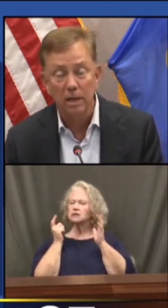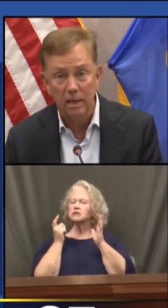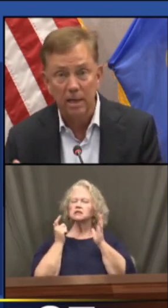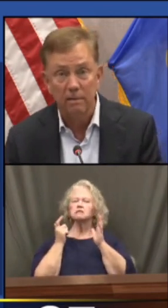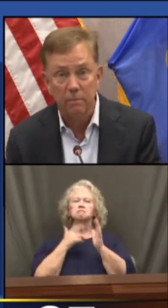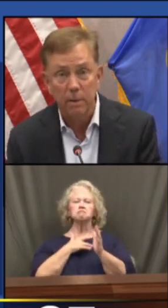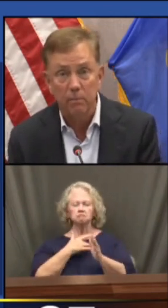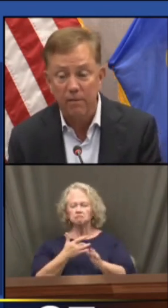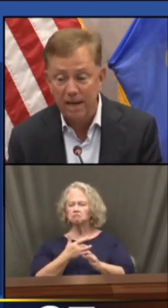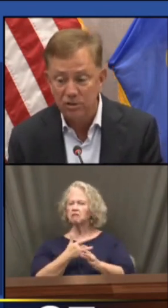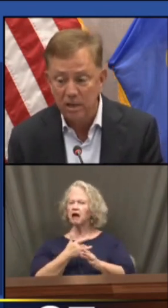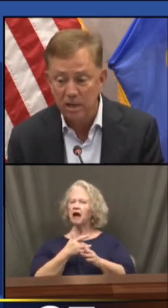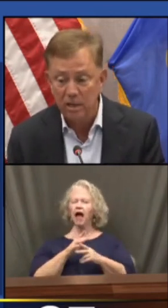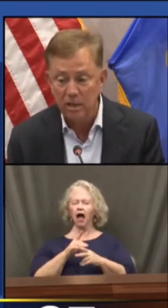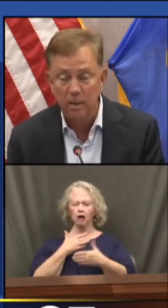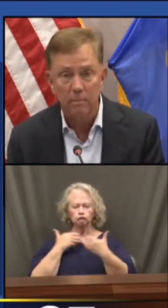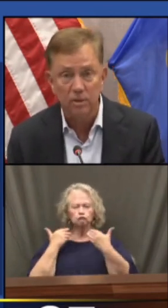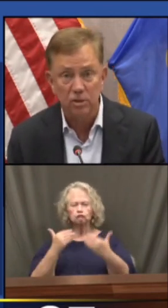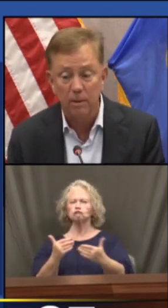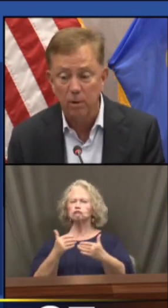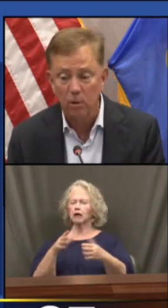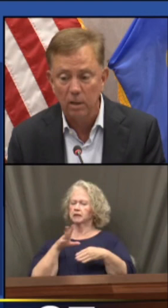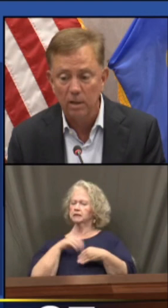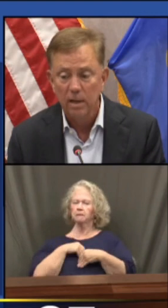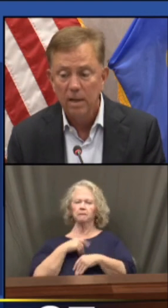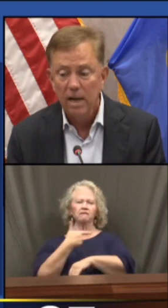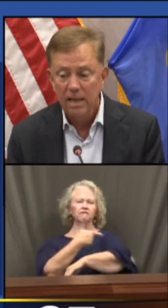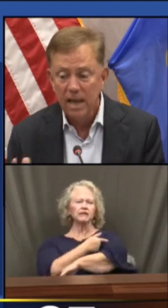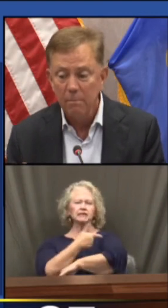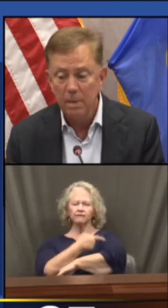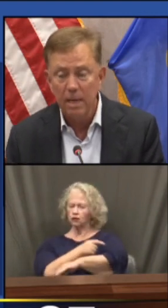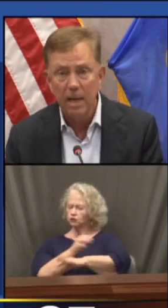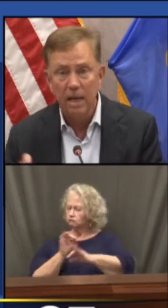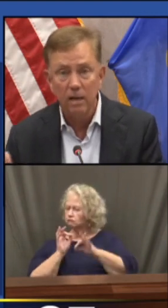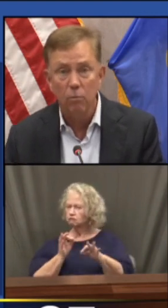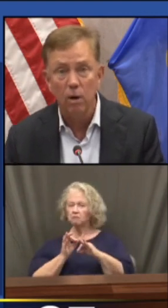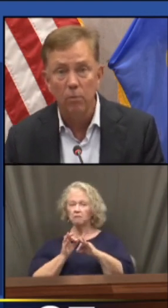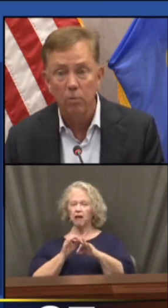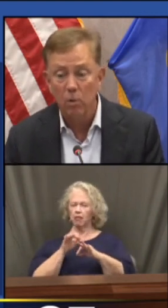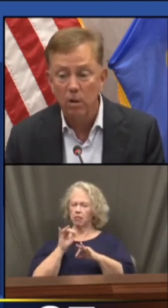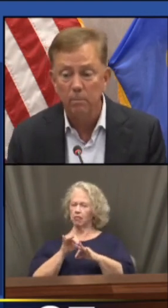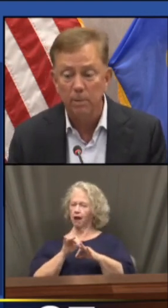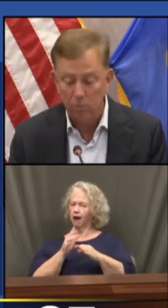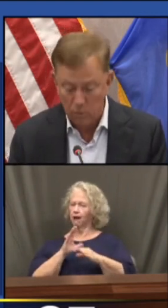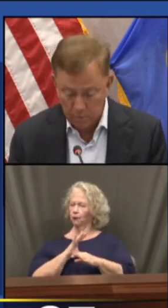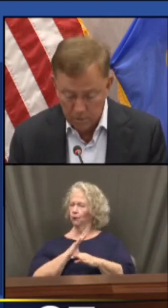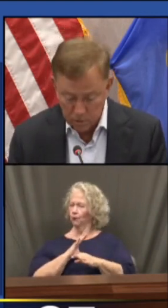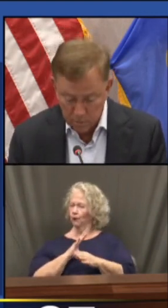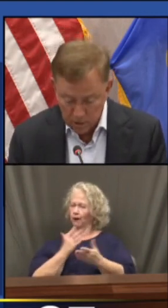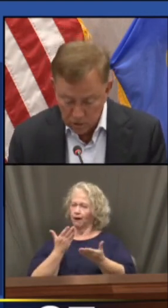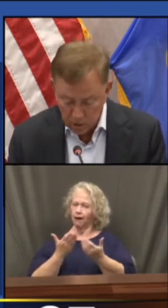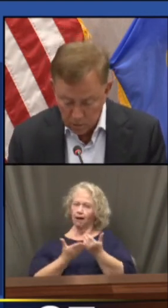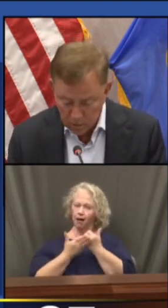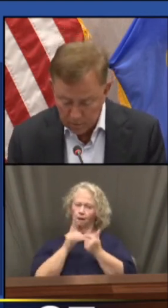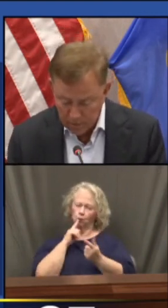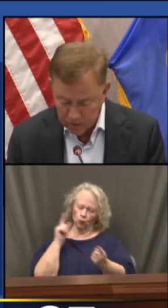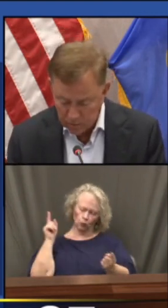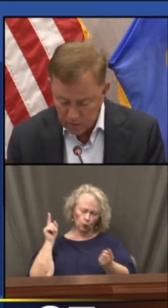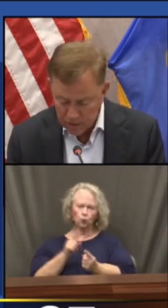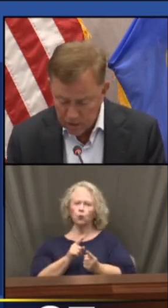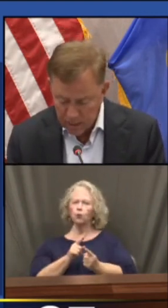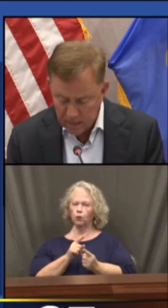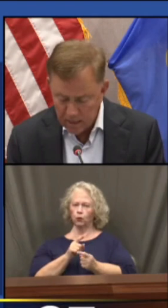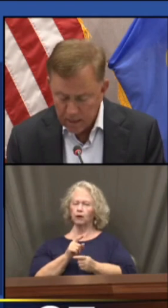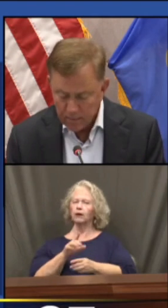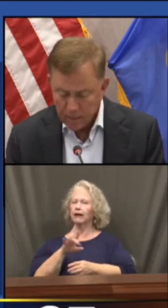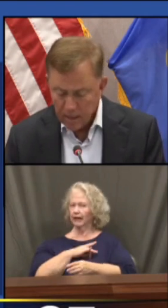more likely to get people vaccinated as time went on. And that mitigated where we were compared to our peers, much lower infection